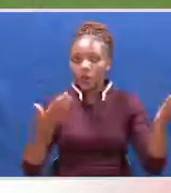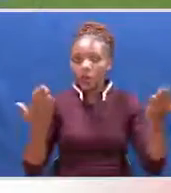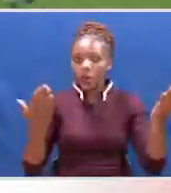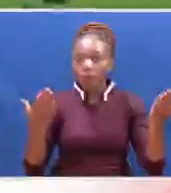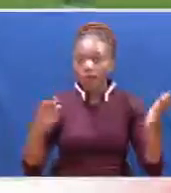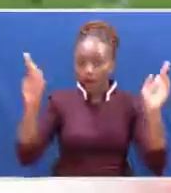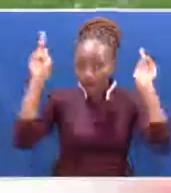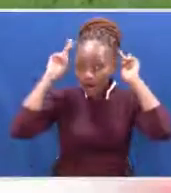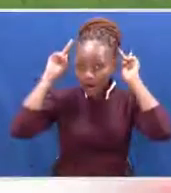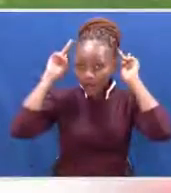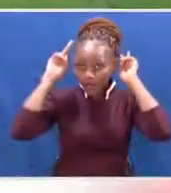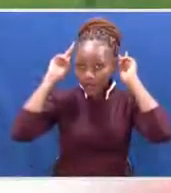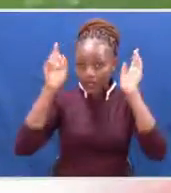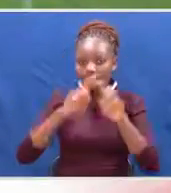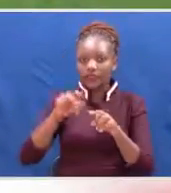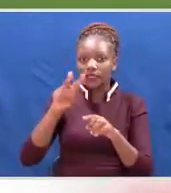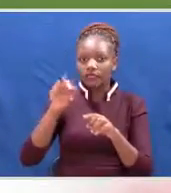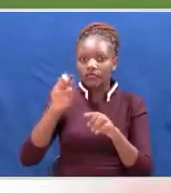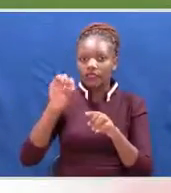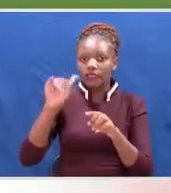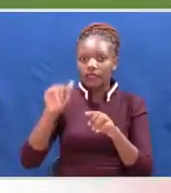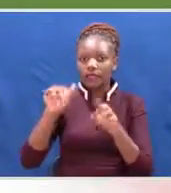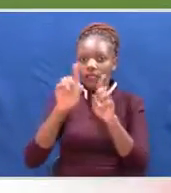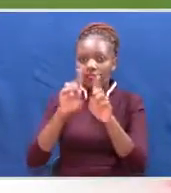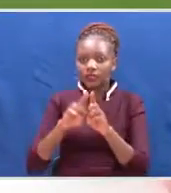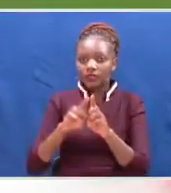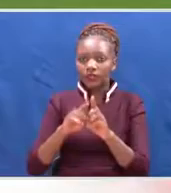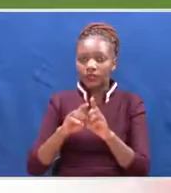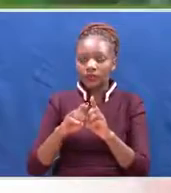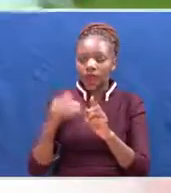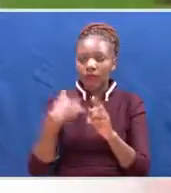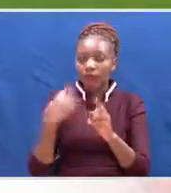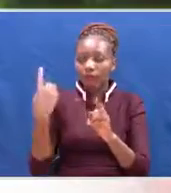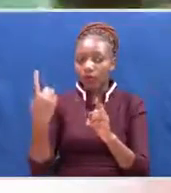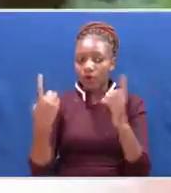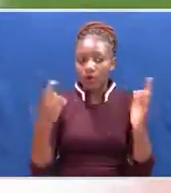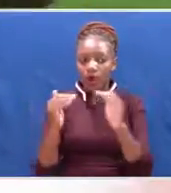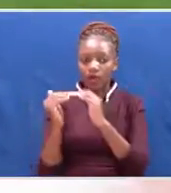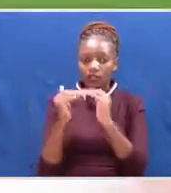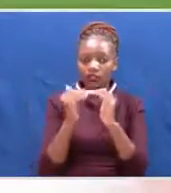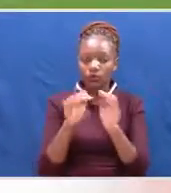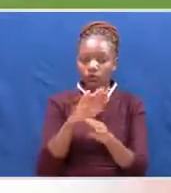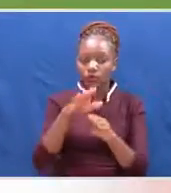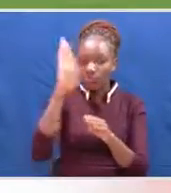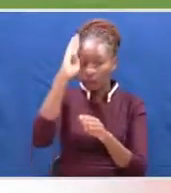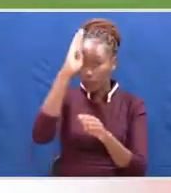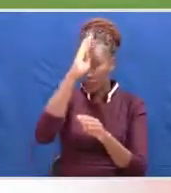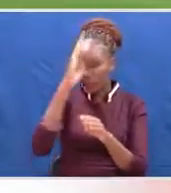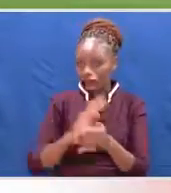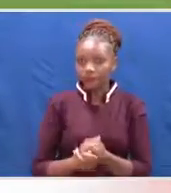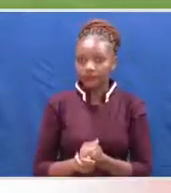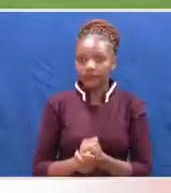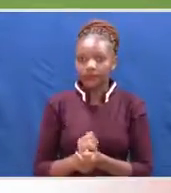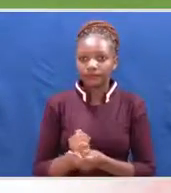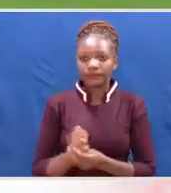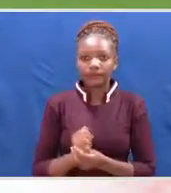in Kakamega as Nzoia Sugar and Western Steamer played to a 1-1 draw at Studi Stadium in Bungoma.